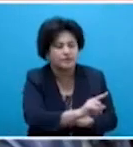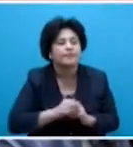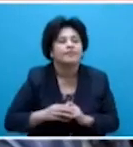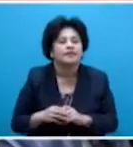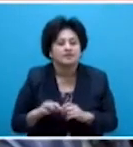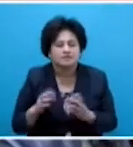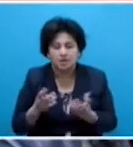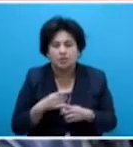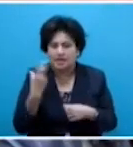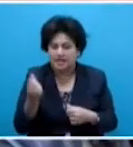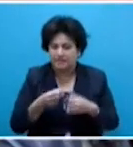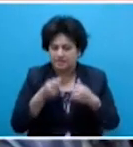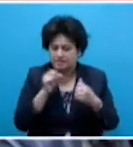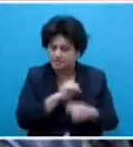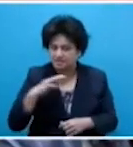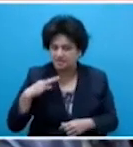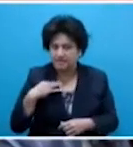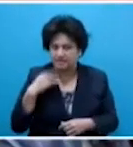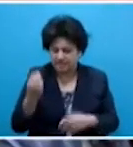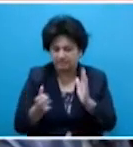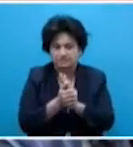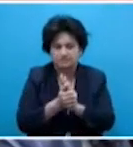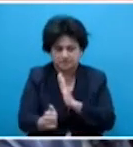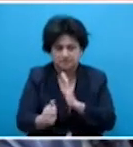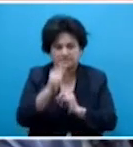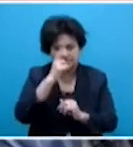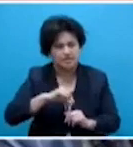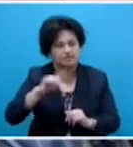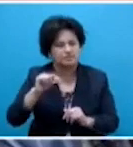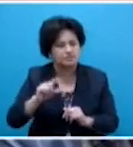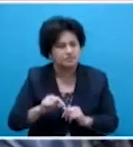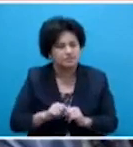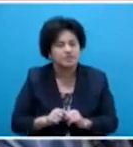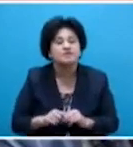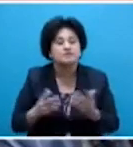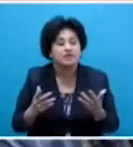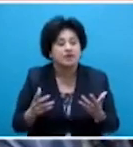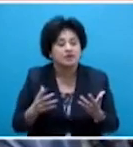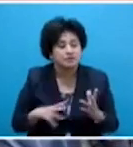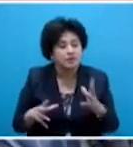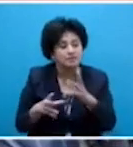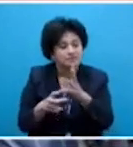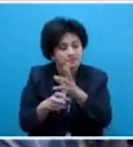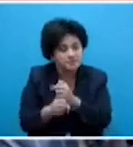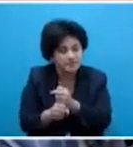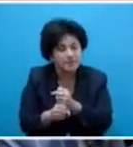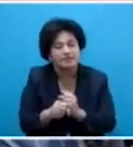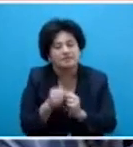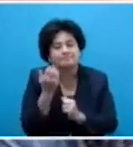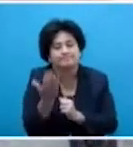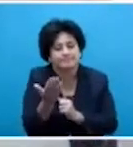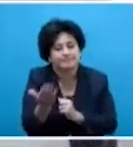the services the Honourable Member is concerned about. In closing, Mr. Speaker, sir, may I plead with the